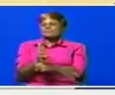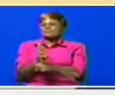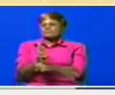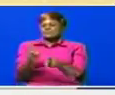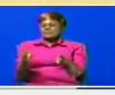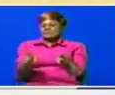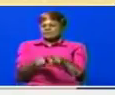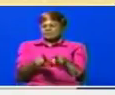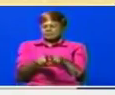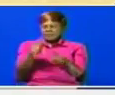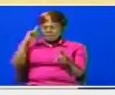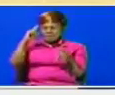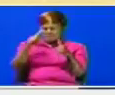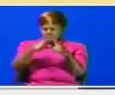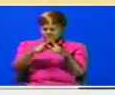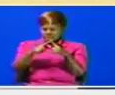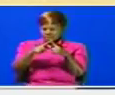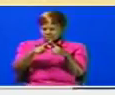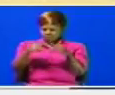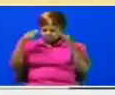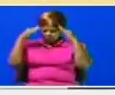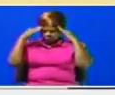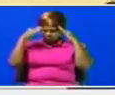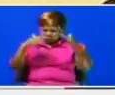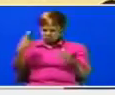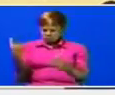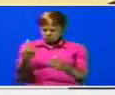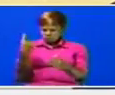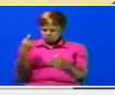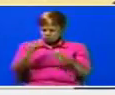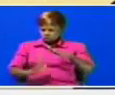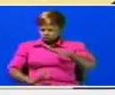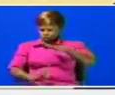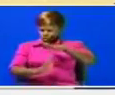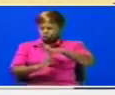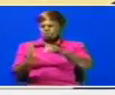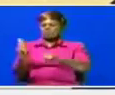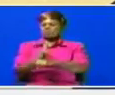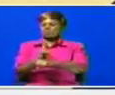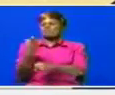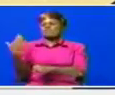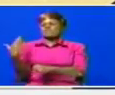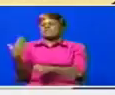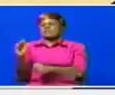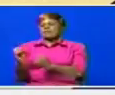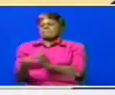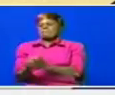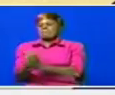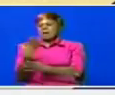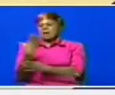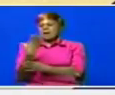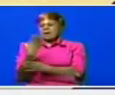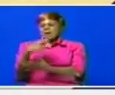and with a view to focus only on priority expenditures. So we create fiscal